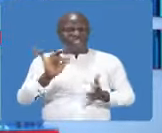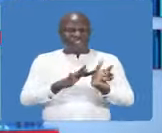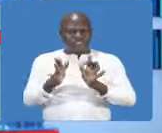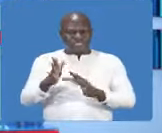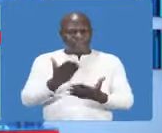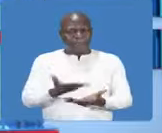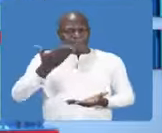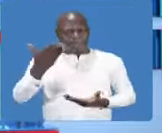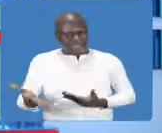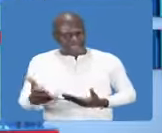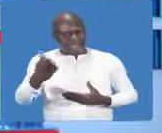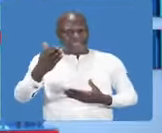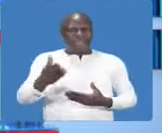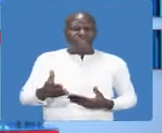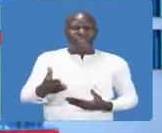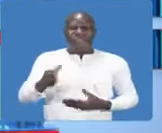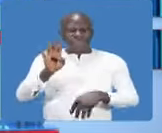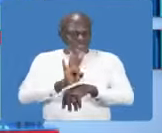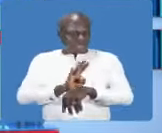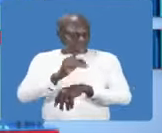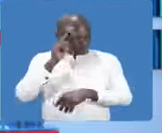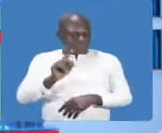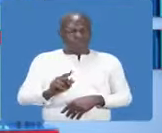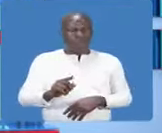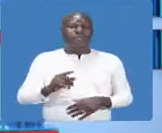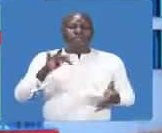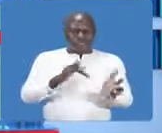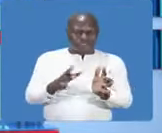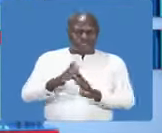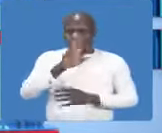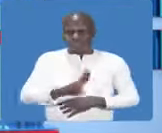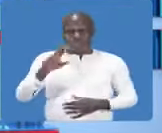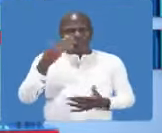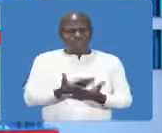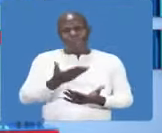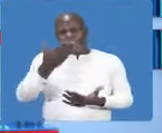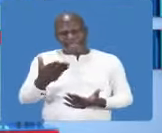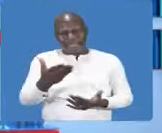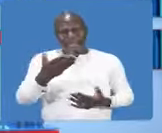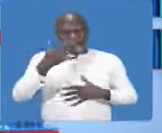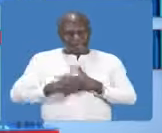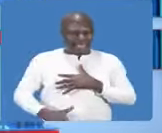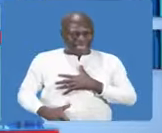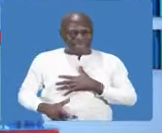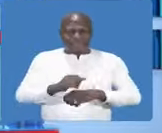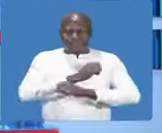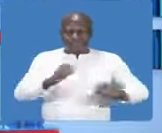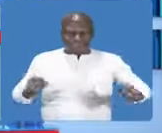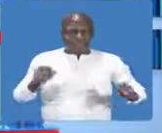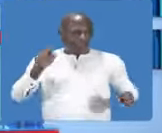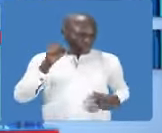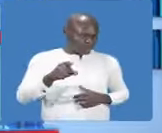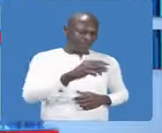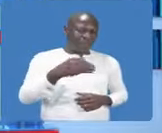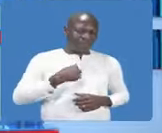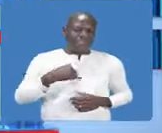mogya ɛbɛ yɛ agyedeɛ ade ma yɛn adasama ane yɛ bɔne wawu ane